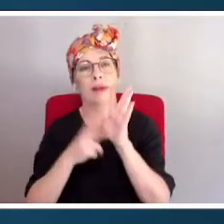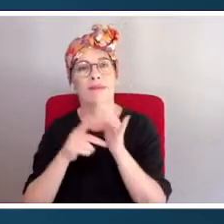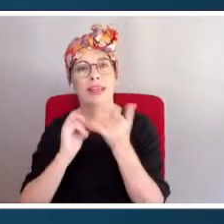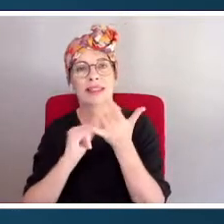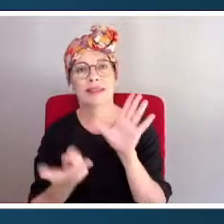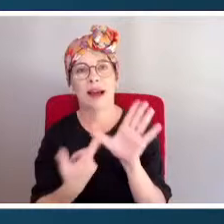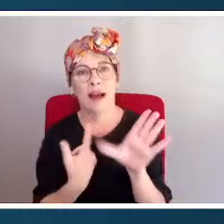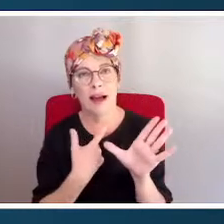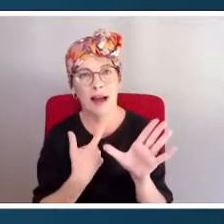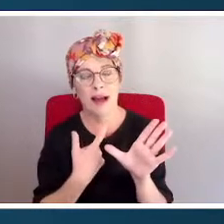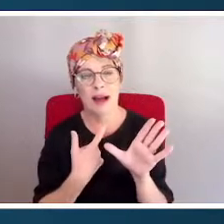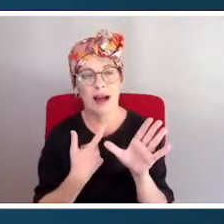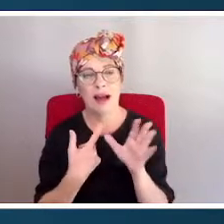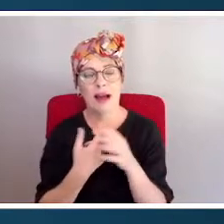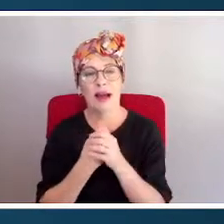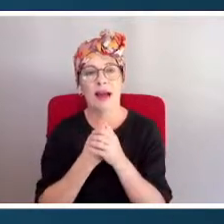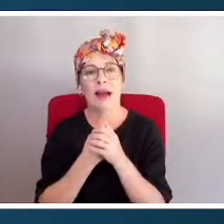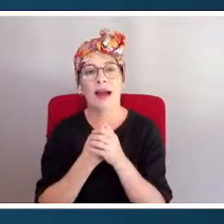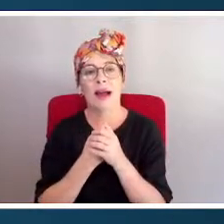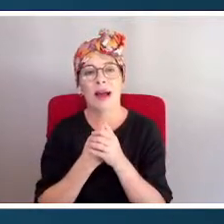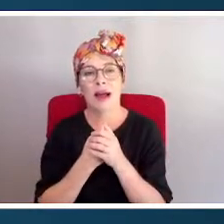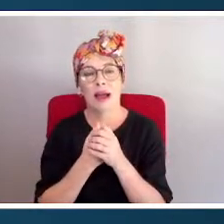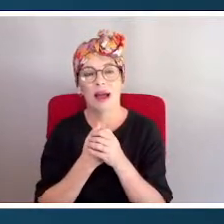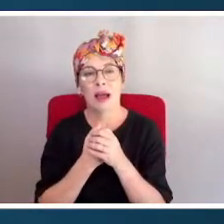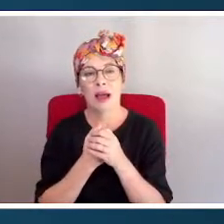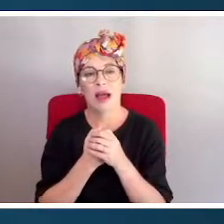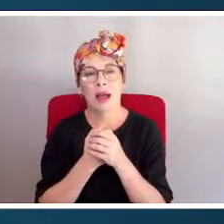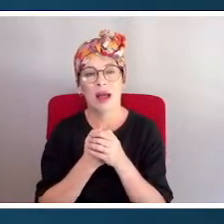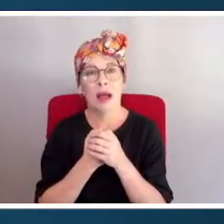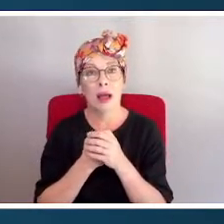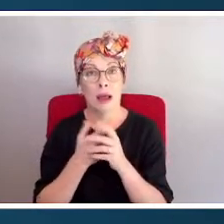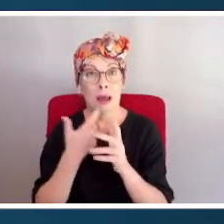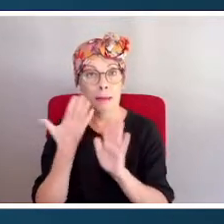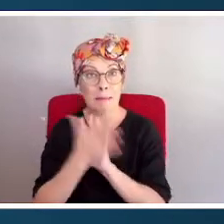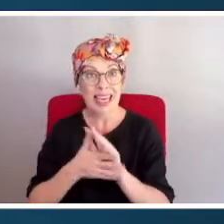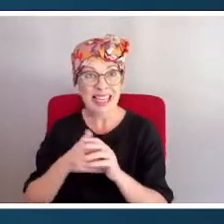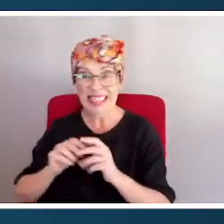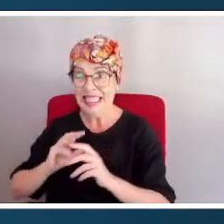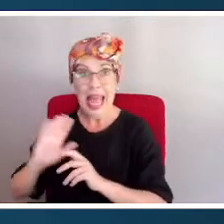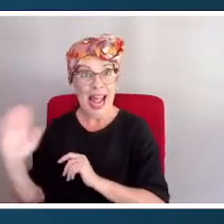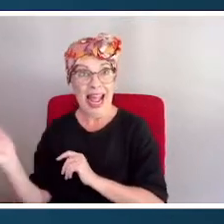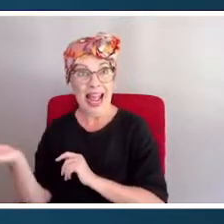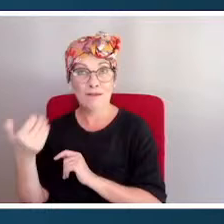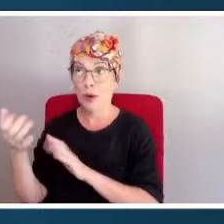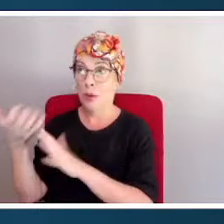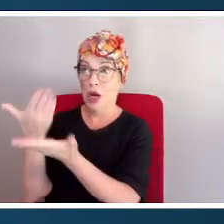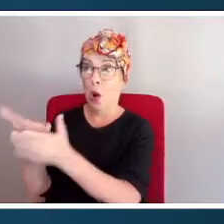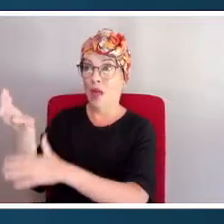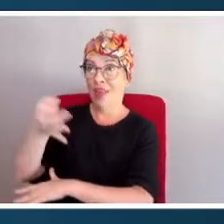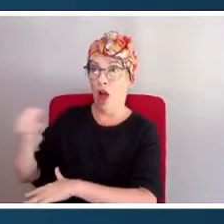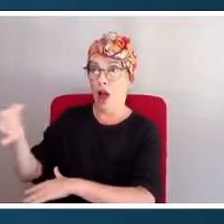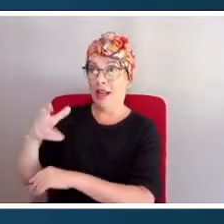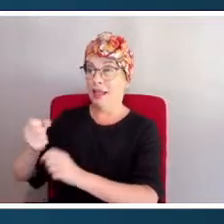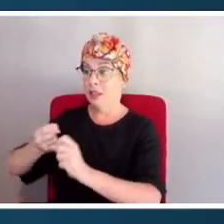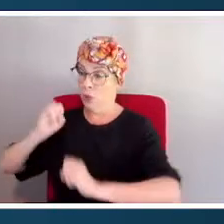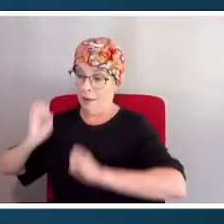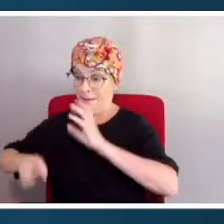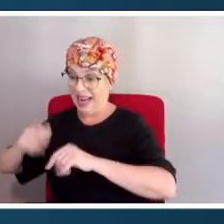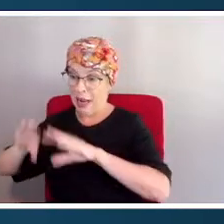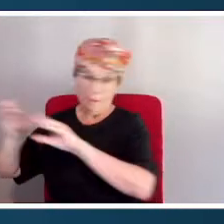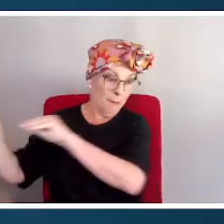it's not going to be a situation where people will pack their bags tomorrow and move to Australia and New Zealand. In